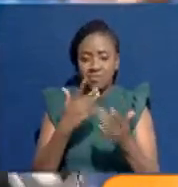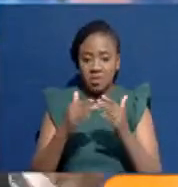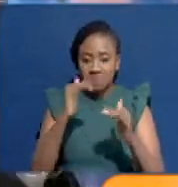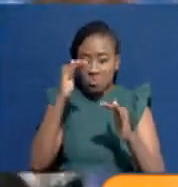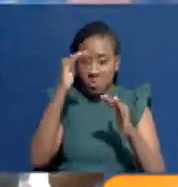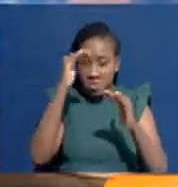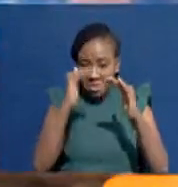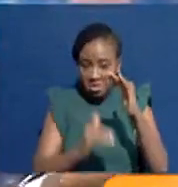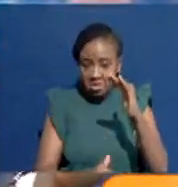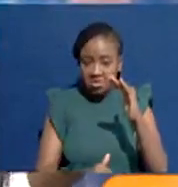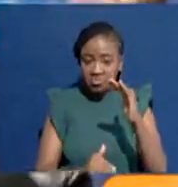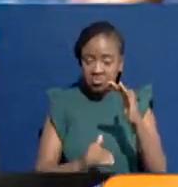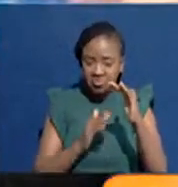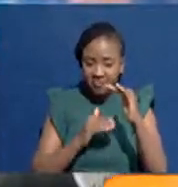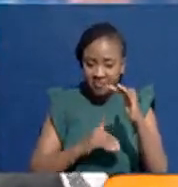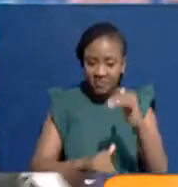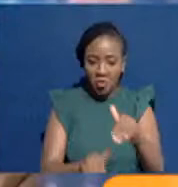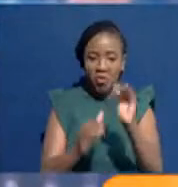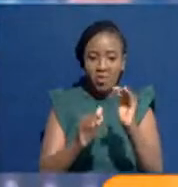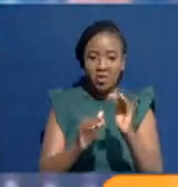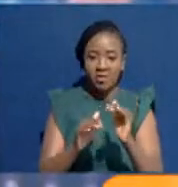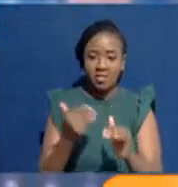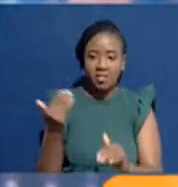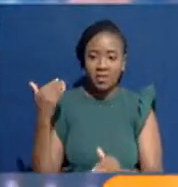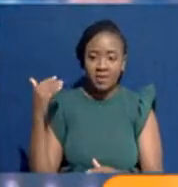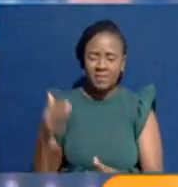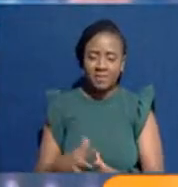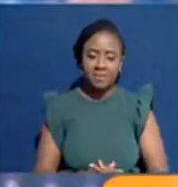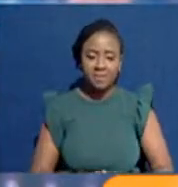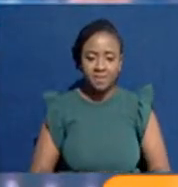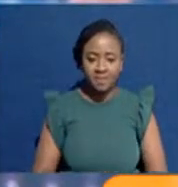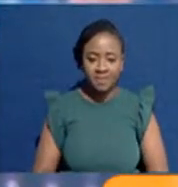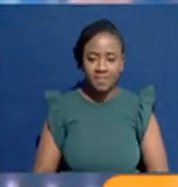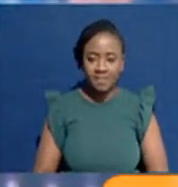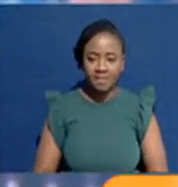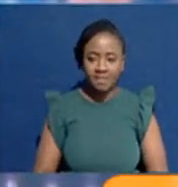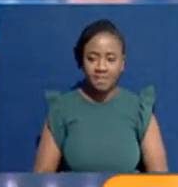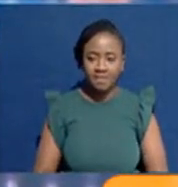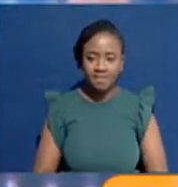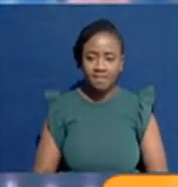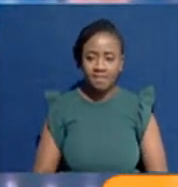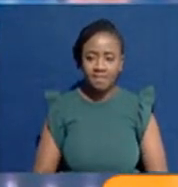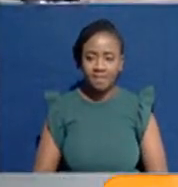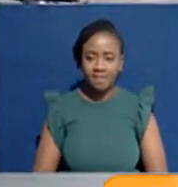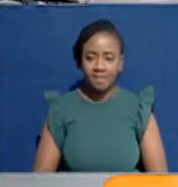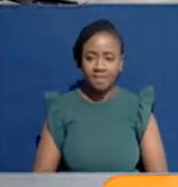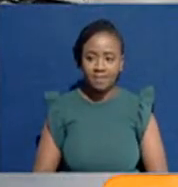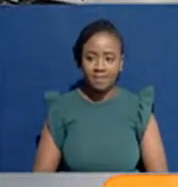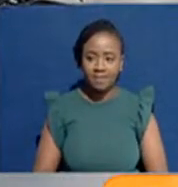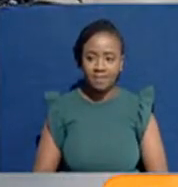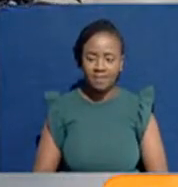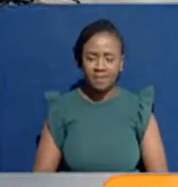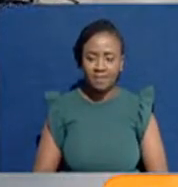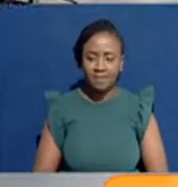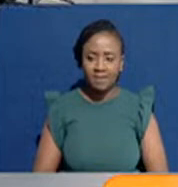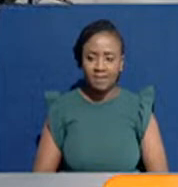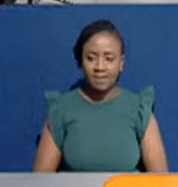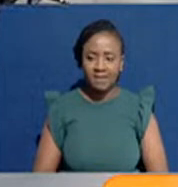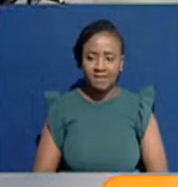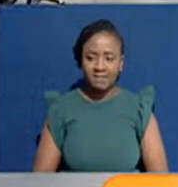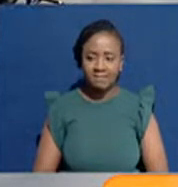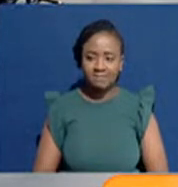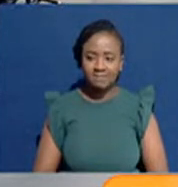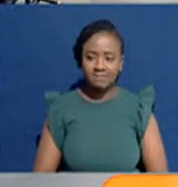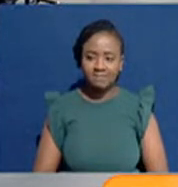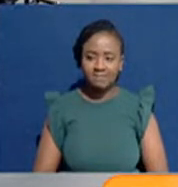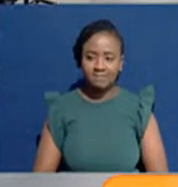the, according to their proposal, the earlier proposal. Honorable, sorry, you know, a maximum cap. Just hold on. I asked you about what you're proposing to do. You told me of a moratorium, but you're